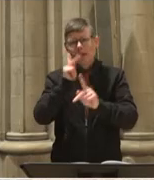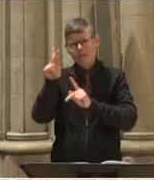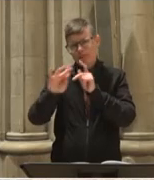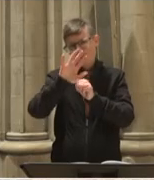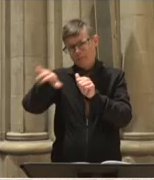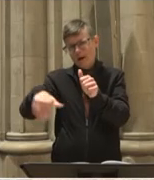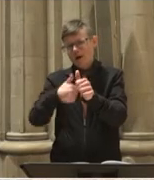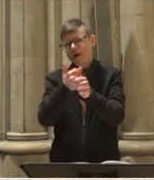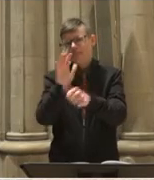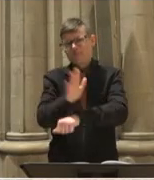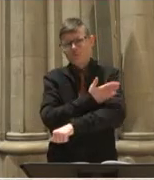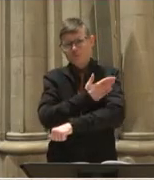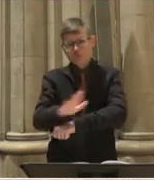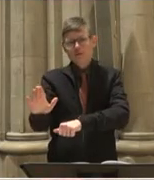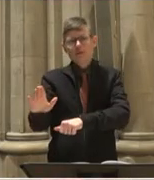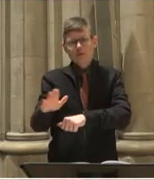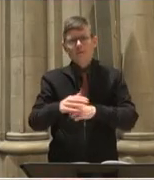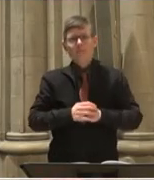behind the music.